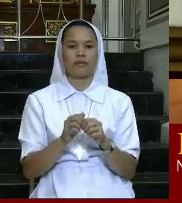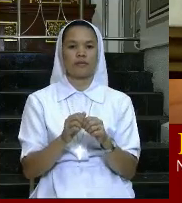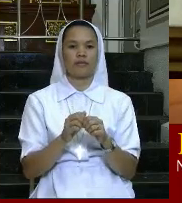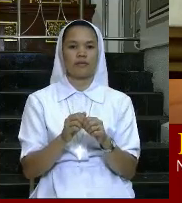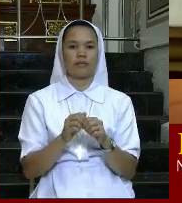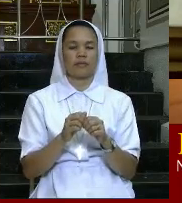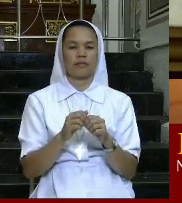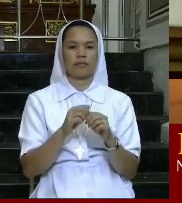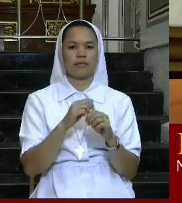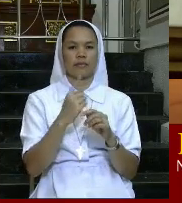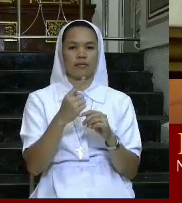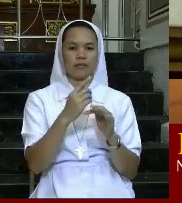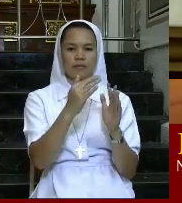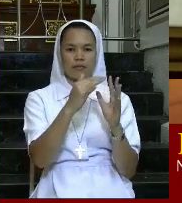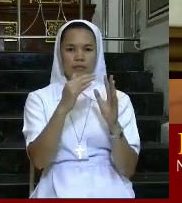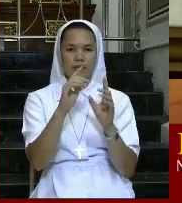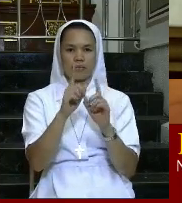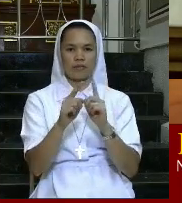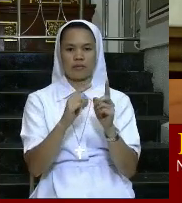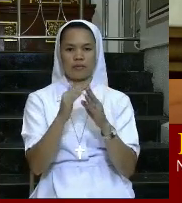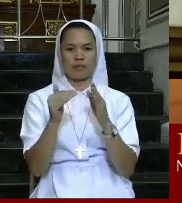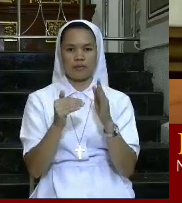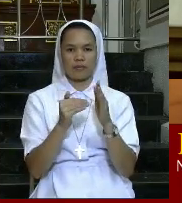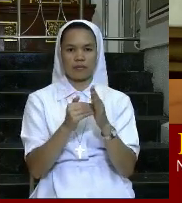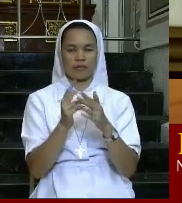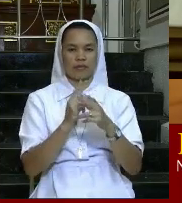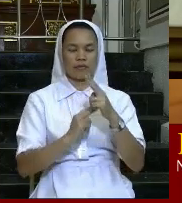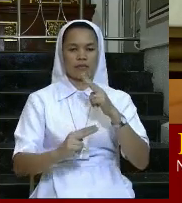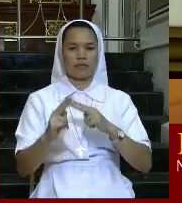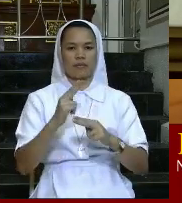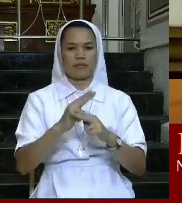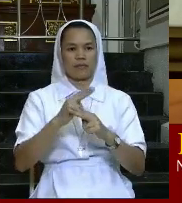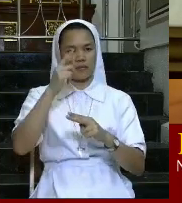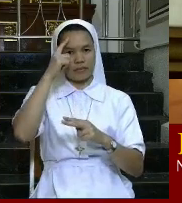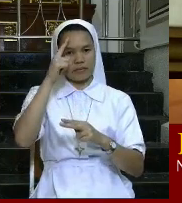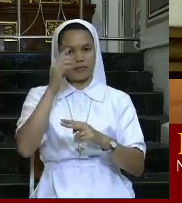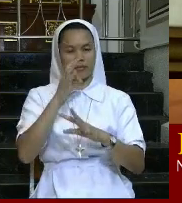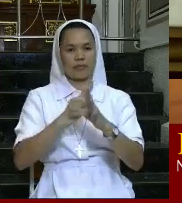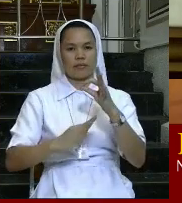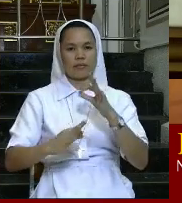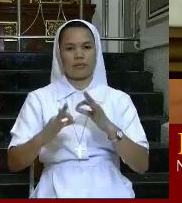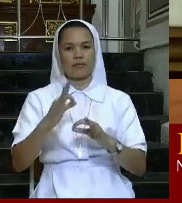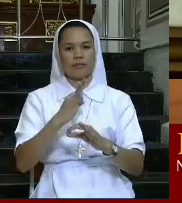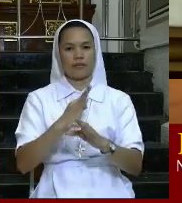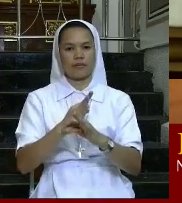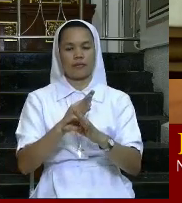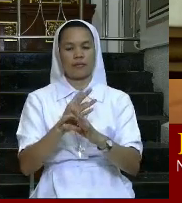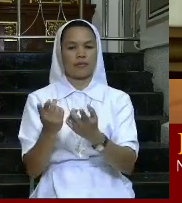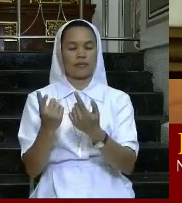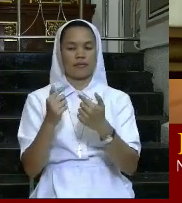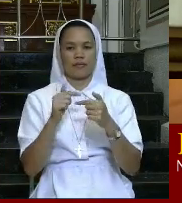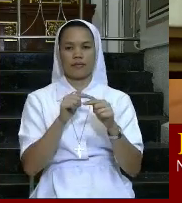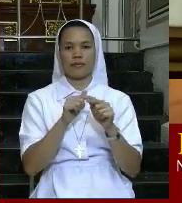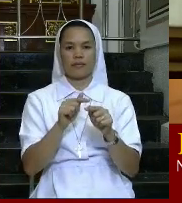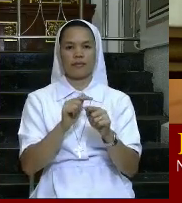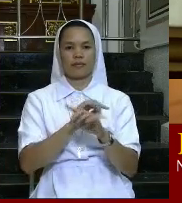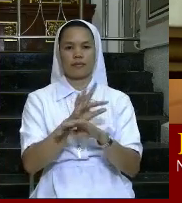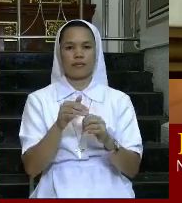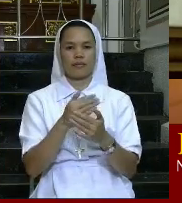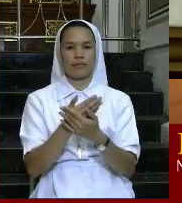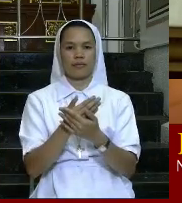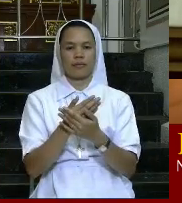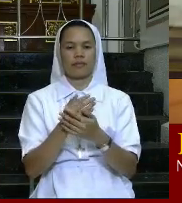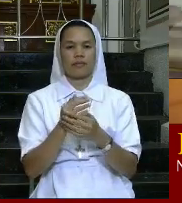me. They have pierced my hands and my feet. I can count all my